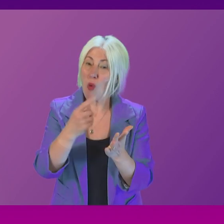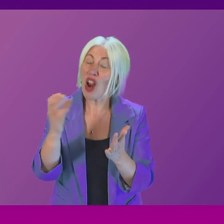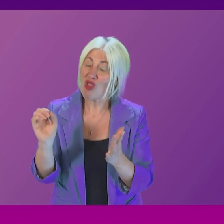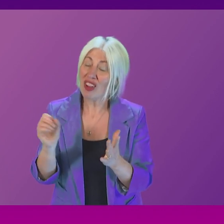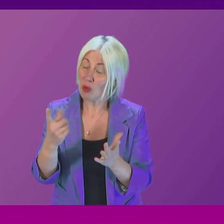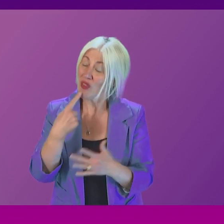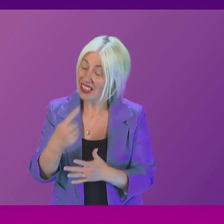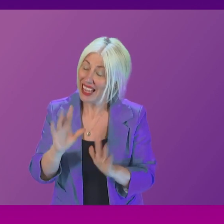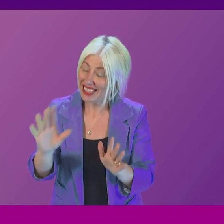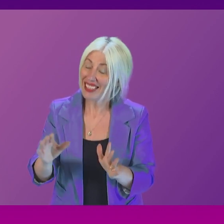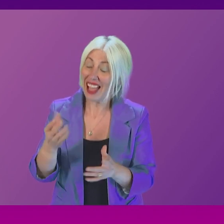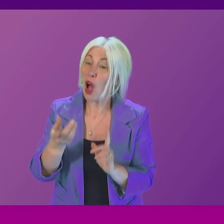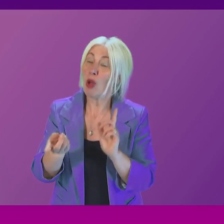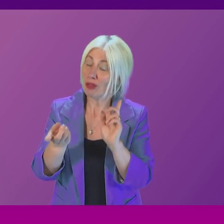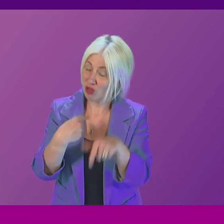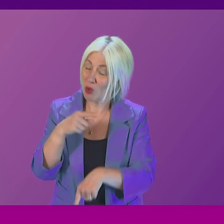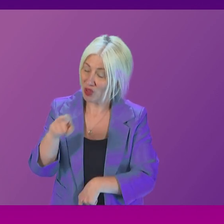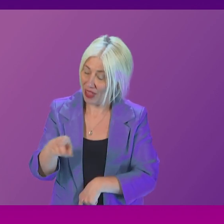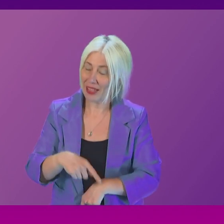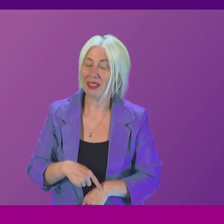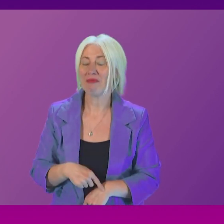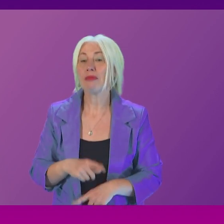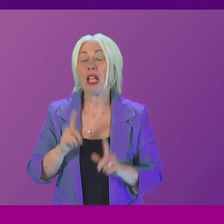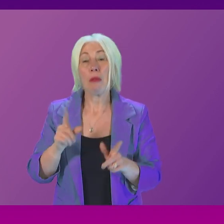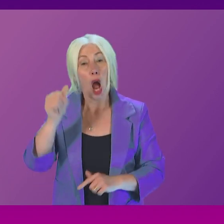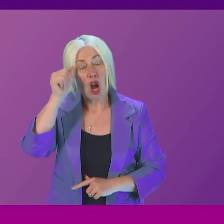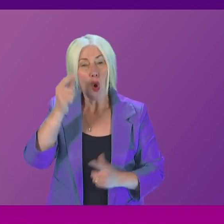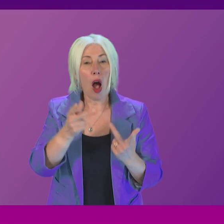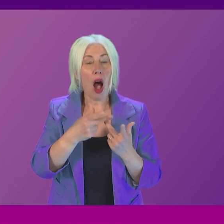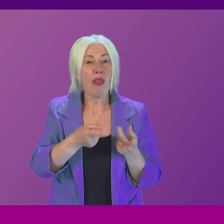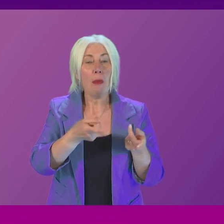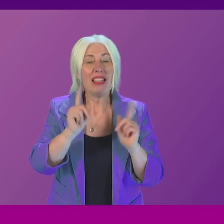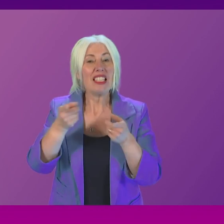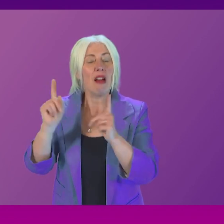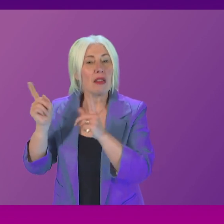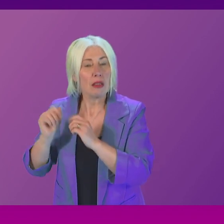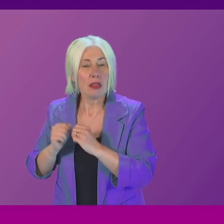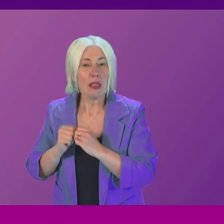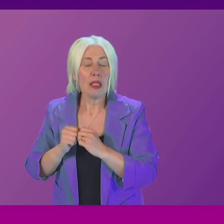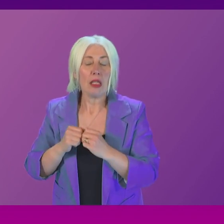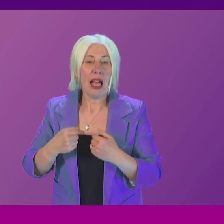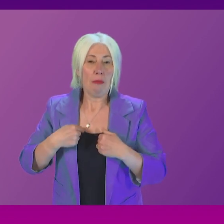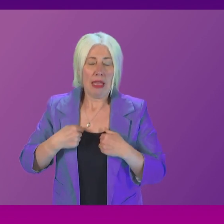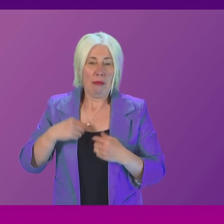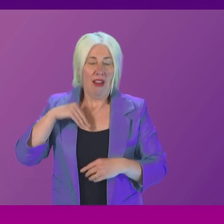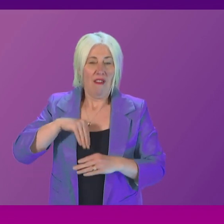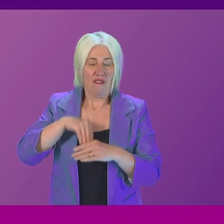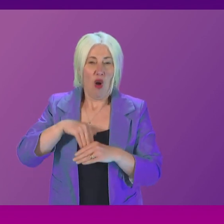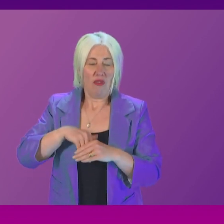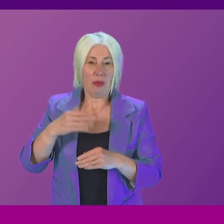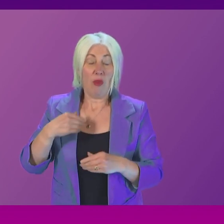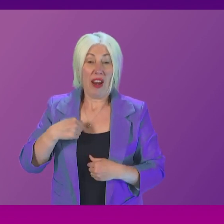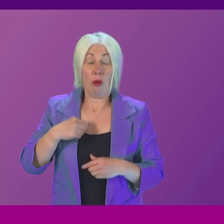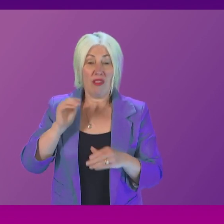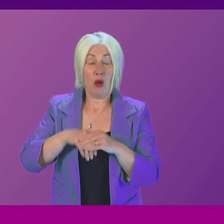that very shortly. I know from various different ministerial portfolios that I've had, particularly as Minister